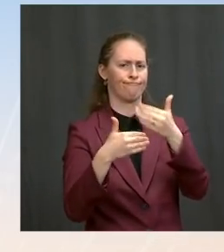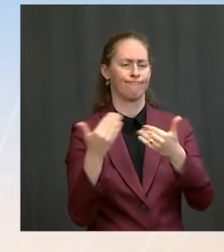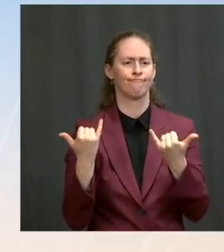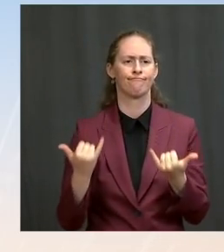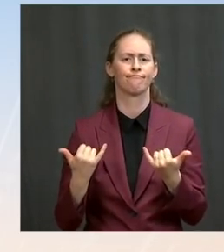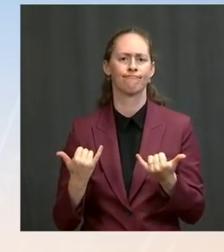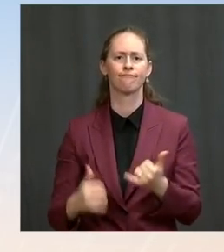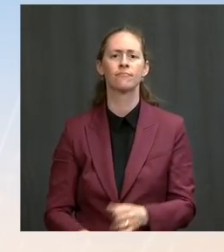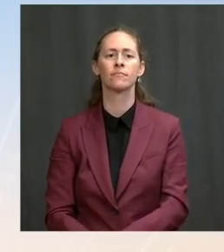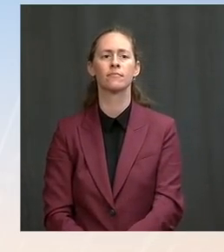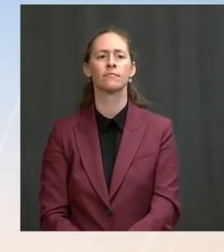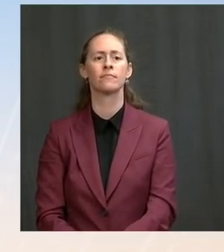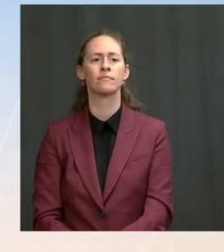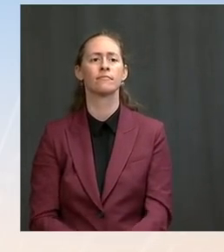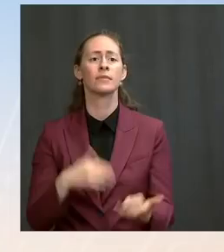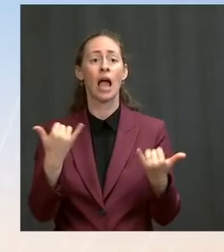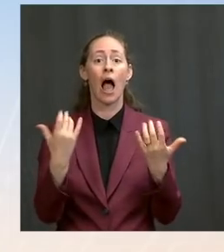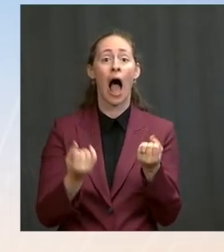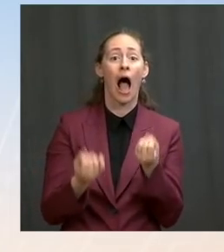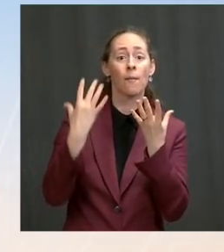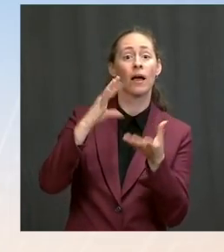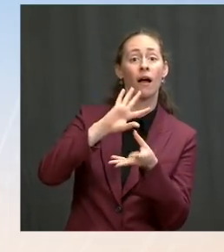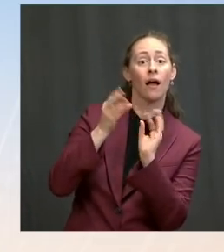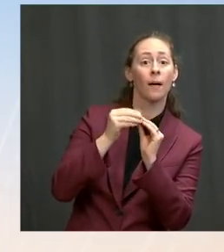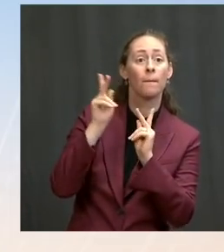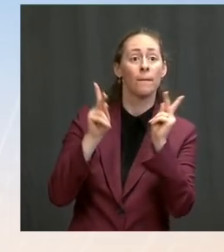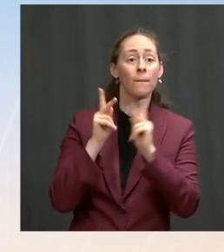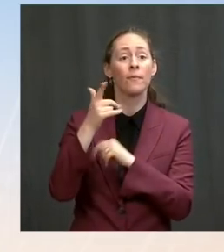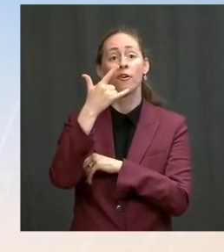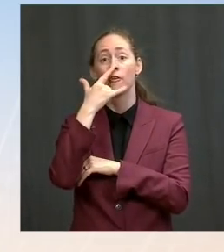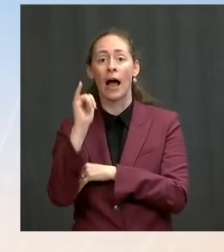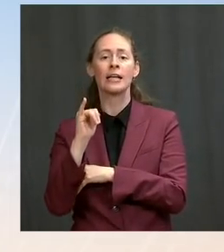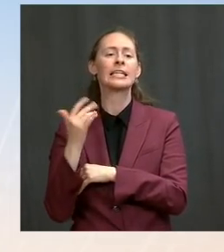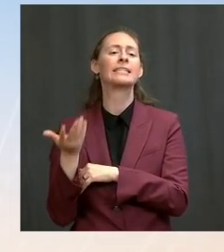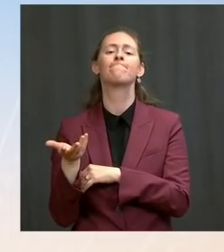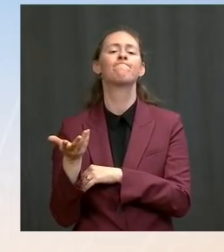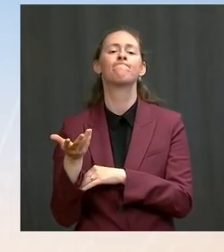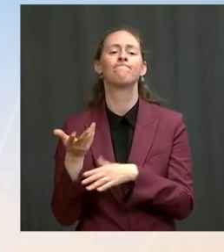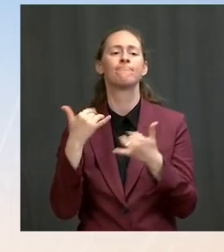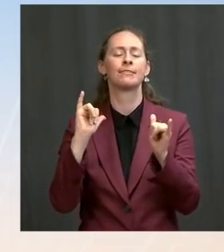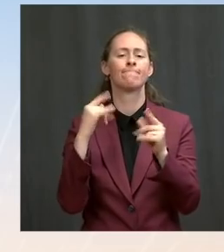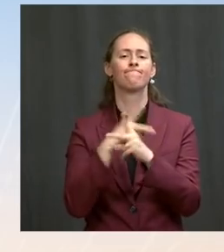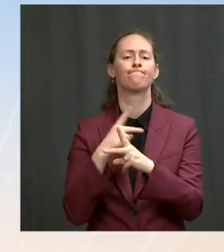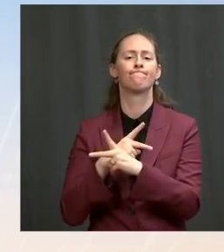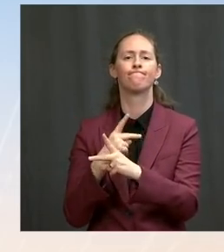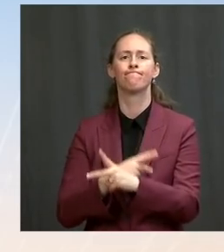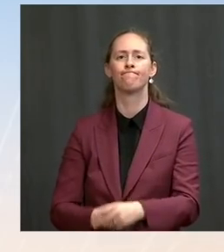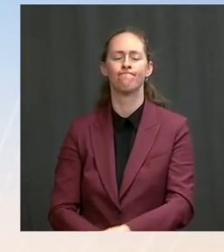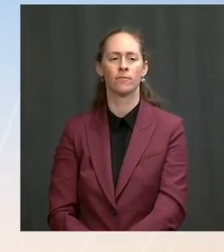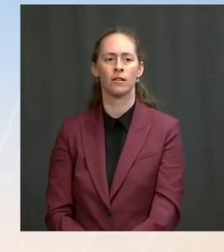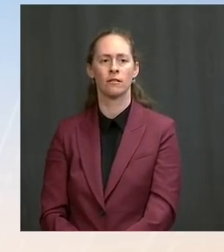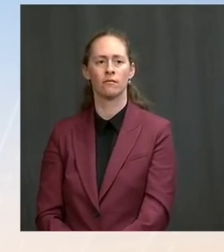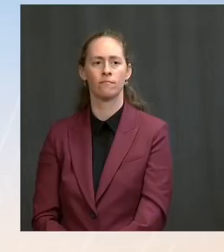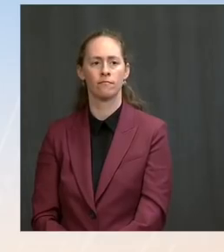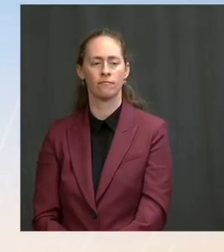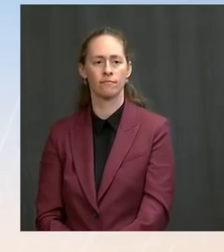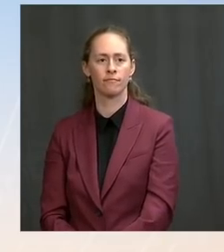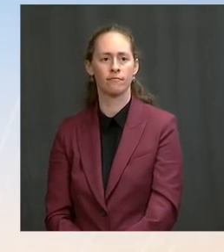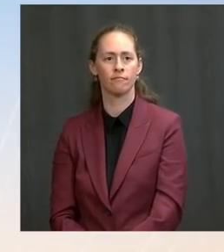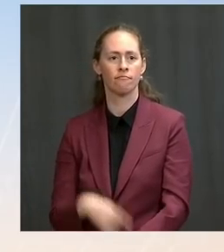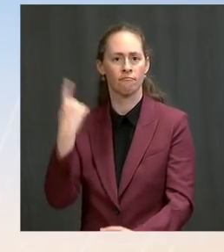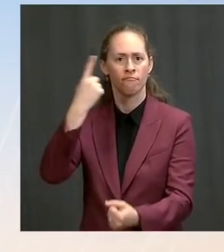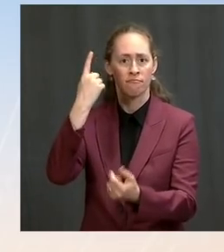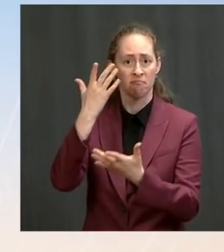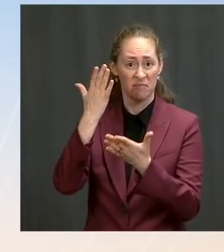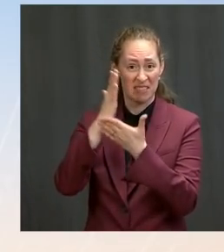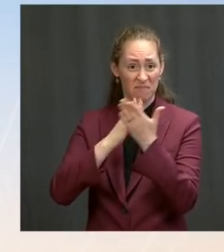In terms of the numbers or what that looks like, those operational components are still being worked through. So the potential is that there may still be some in Afghanistan?